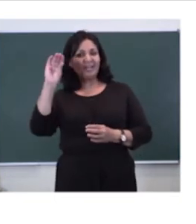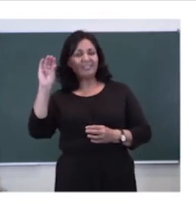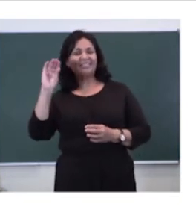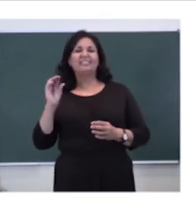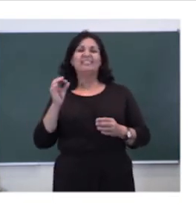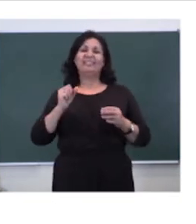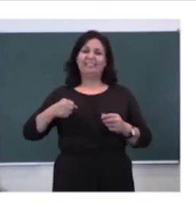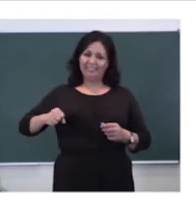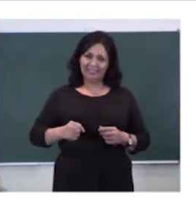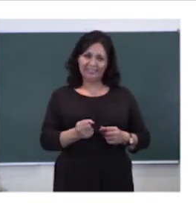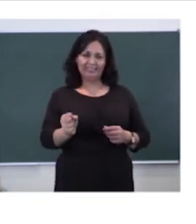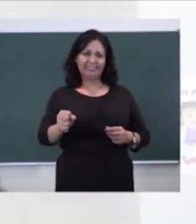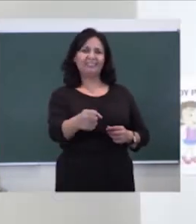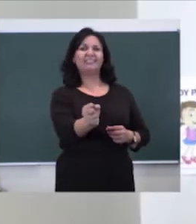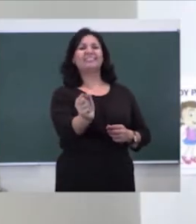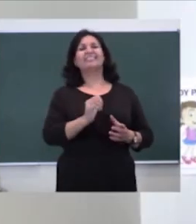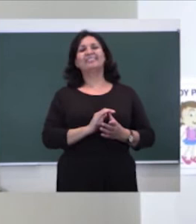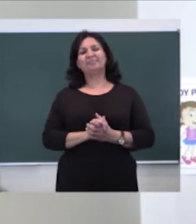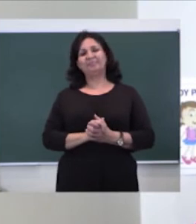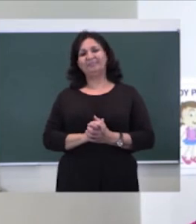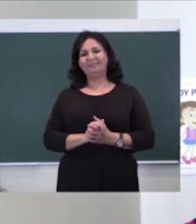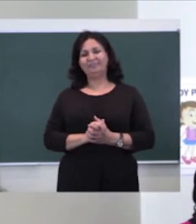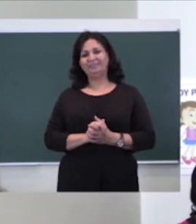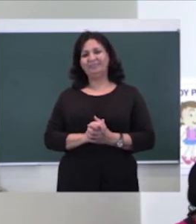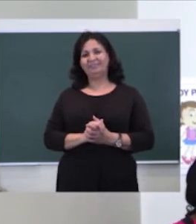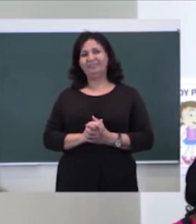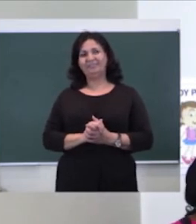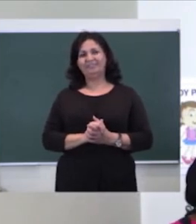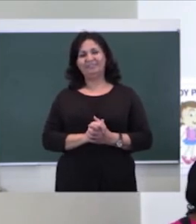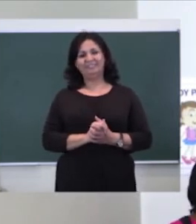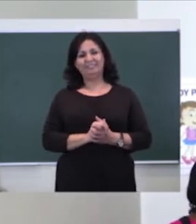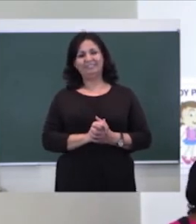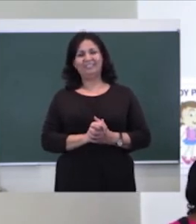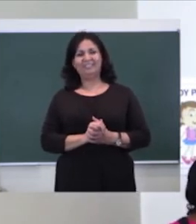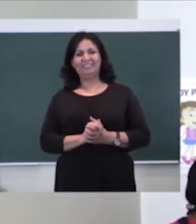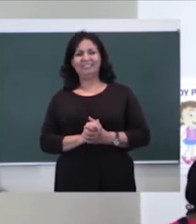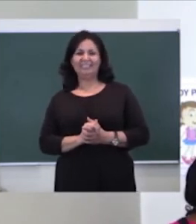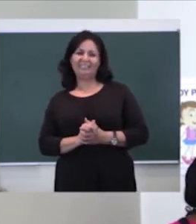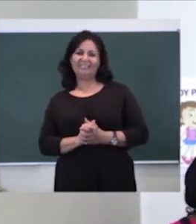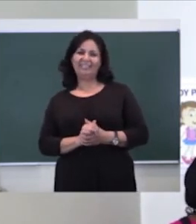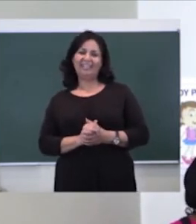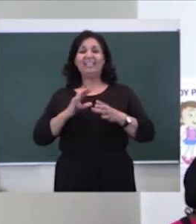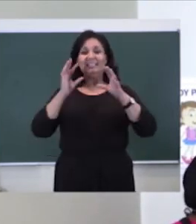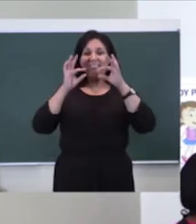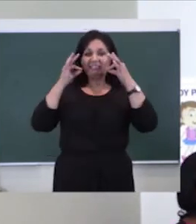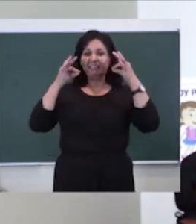in words, he's hissing all the time. You can even sing that song